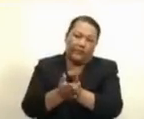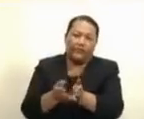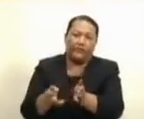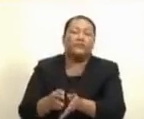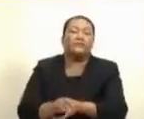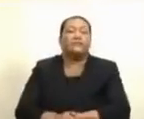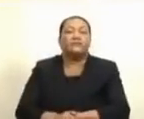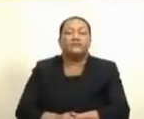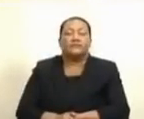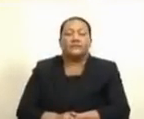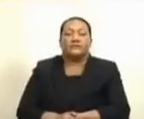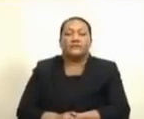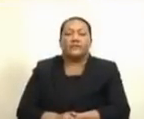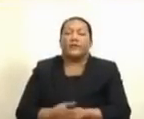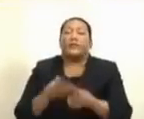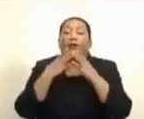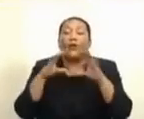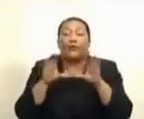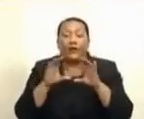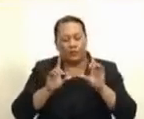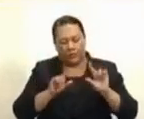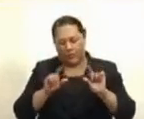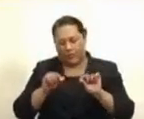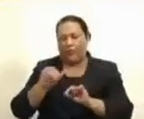1916. We confess that we have wronged you.